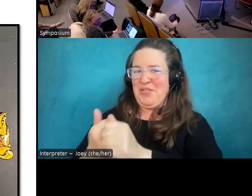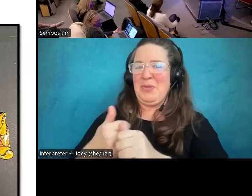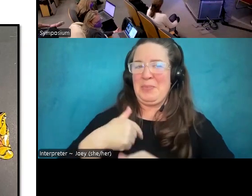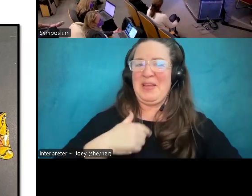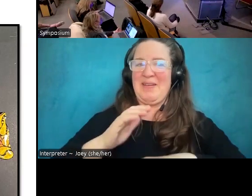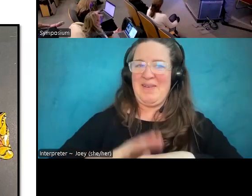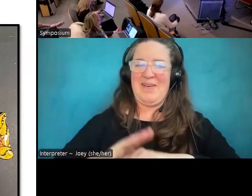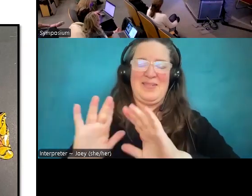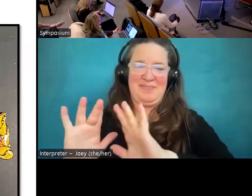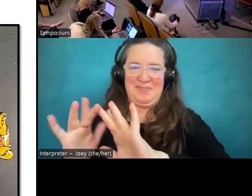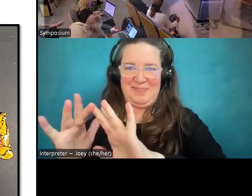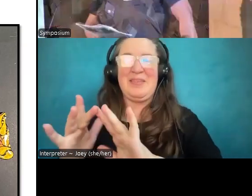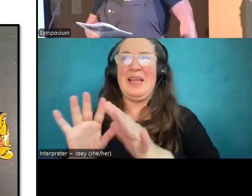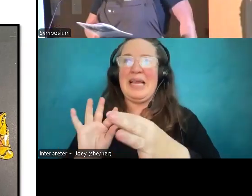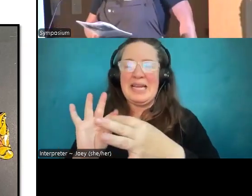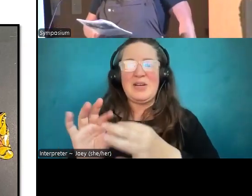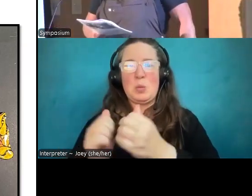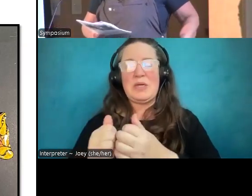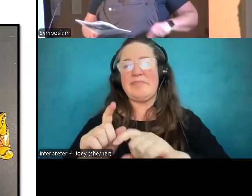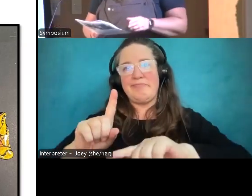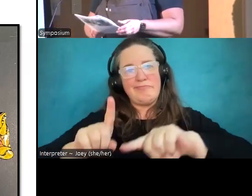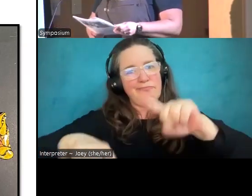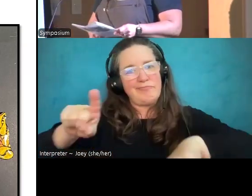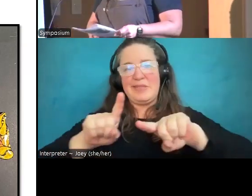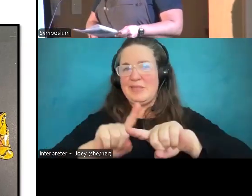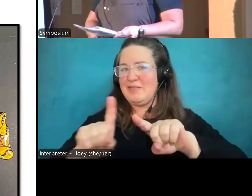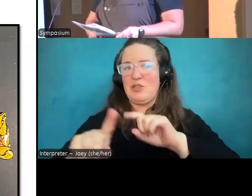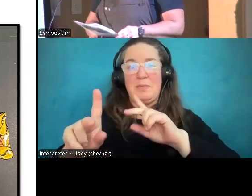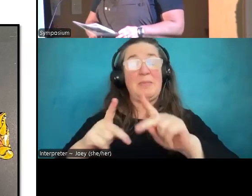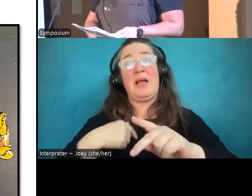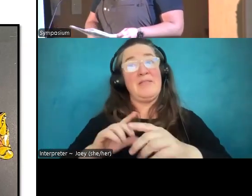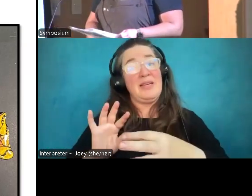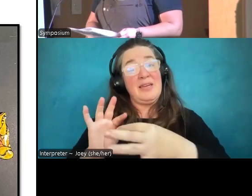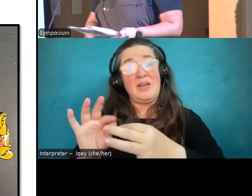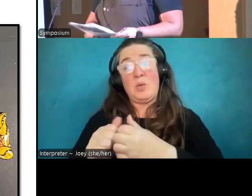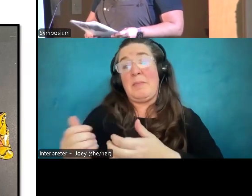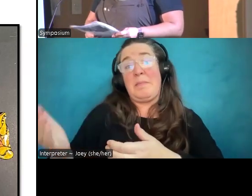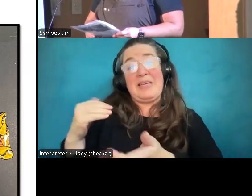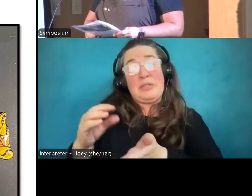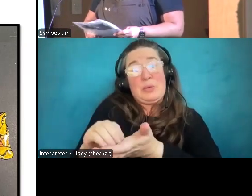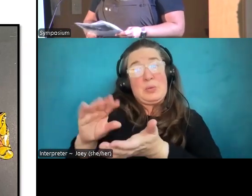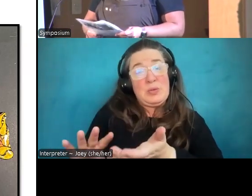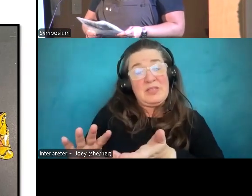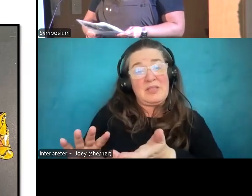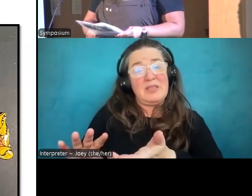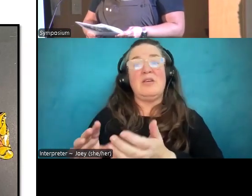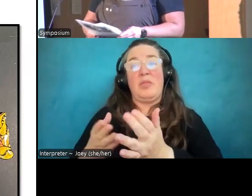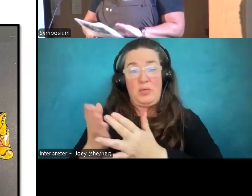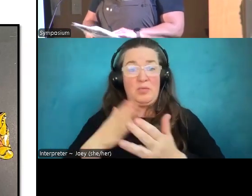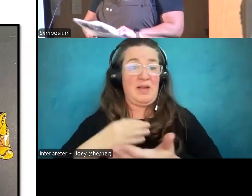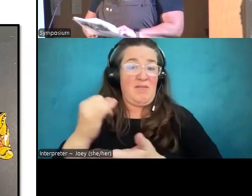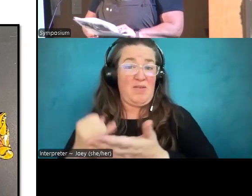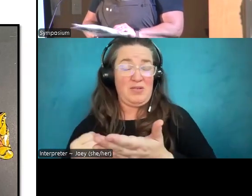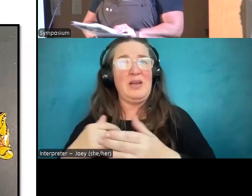people. I've reconnected with past students and families through my art, and I've sent pieces around the world to people who have